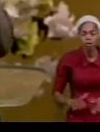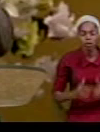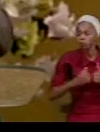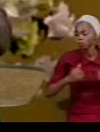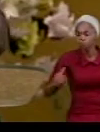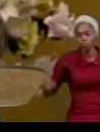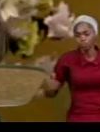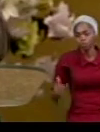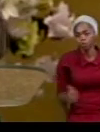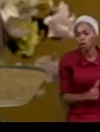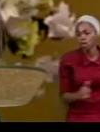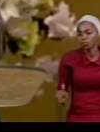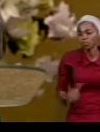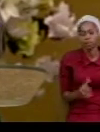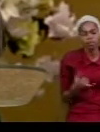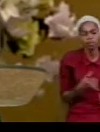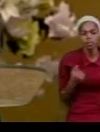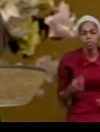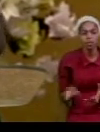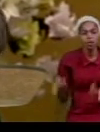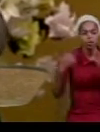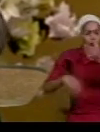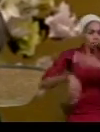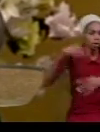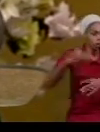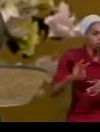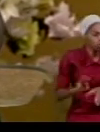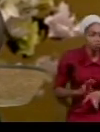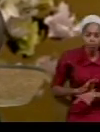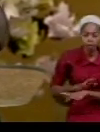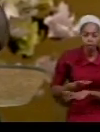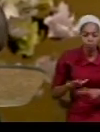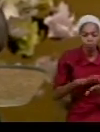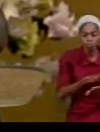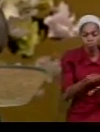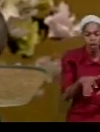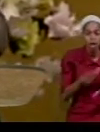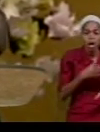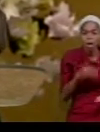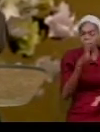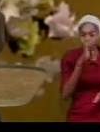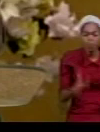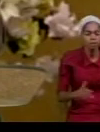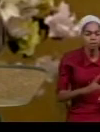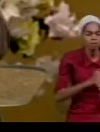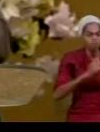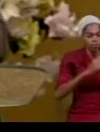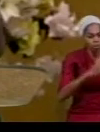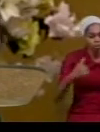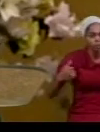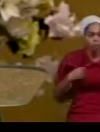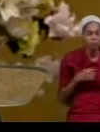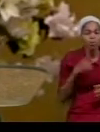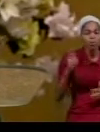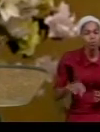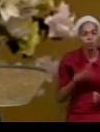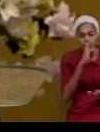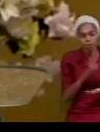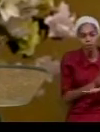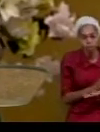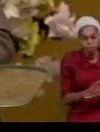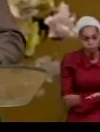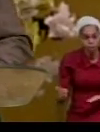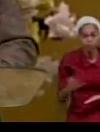separate. And that is still very relevant today. We must be holy. We must not lose